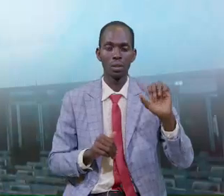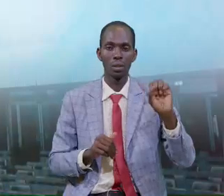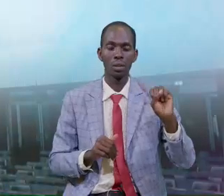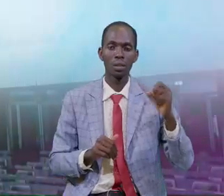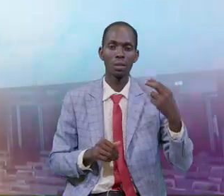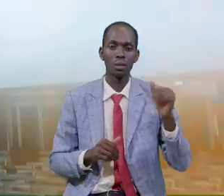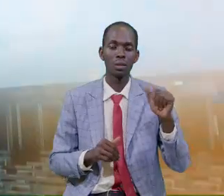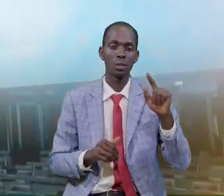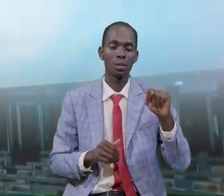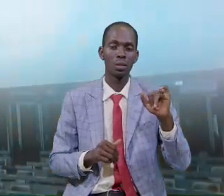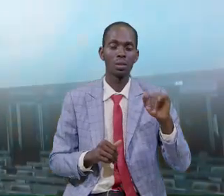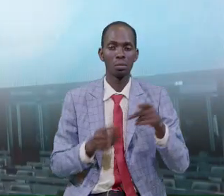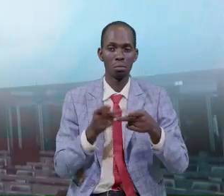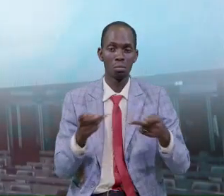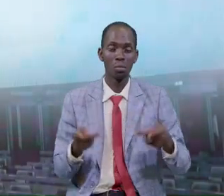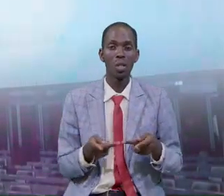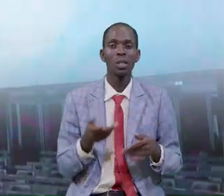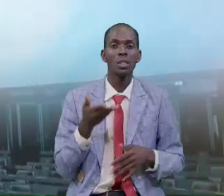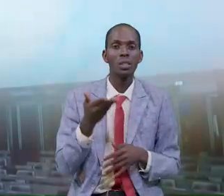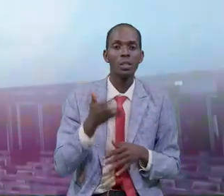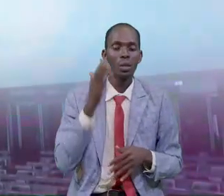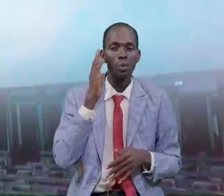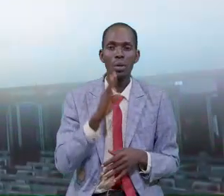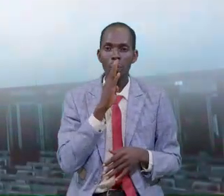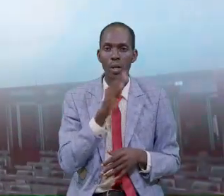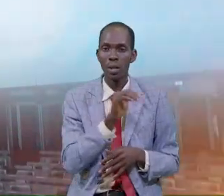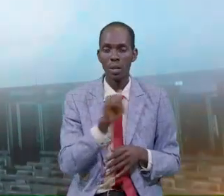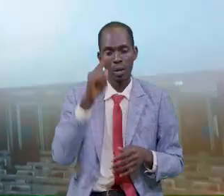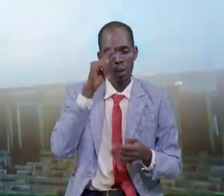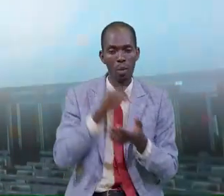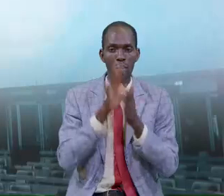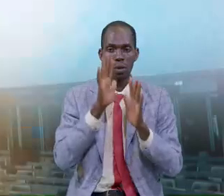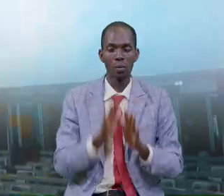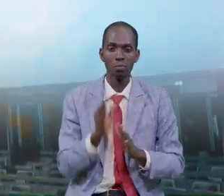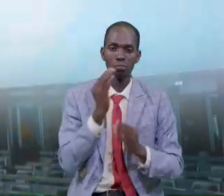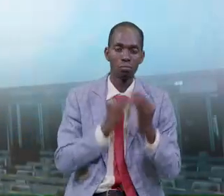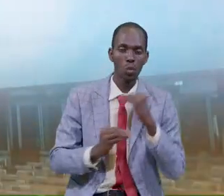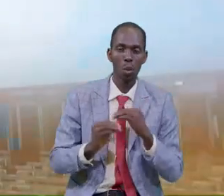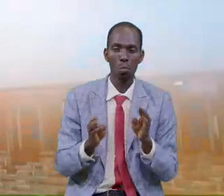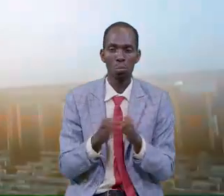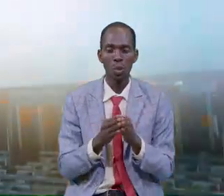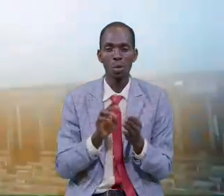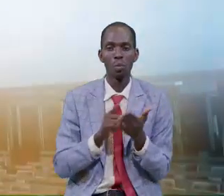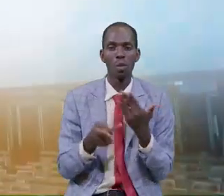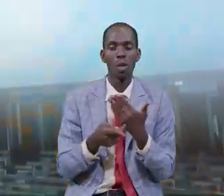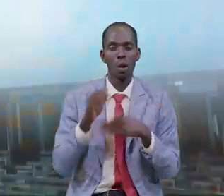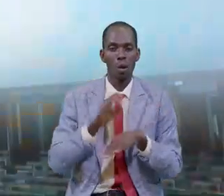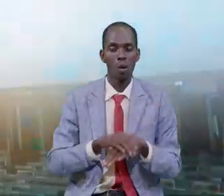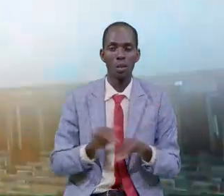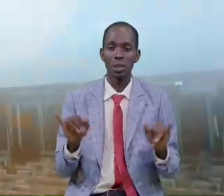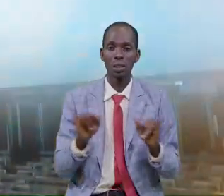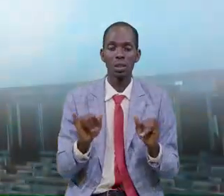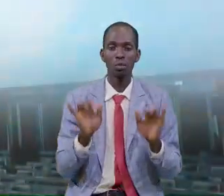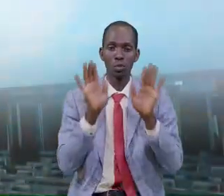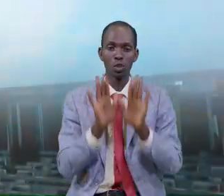Alpha Location. There'll be believers banquet on Sunday, 4th August.